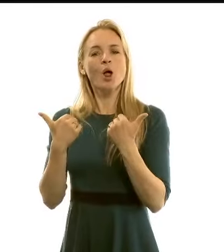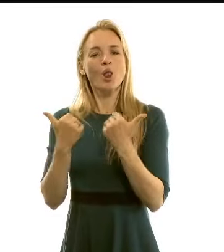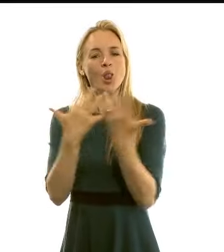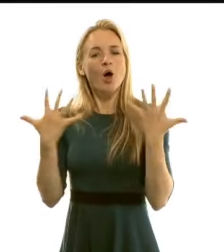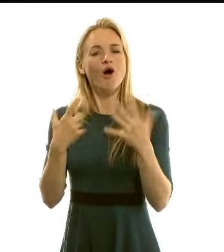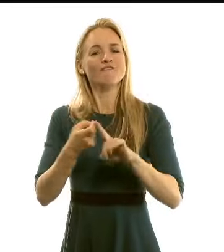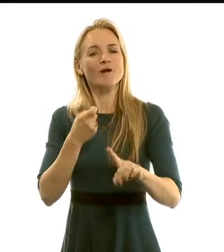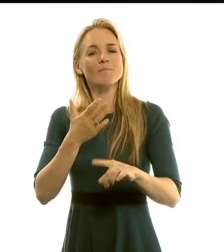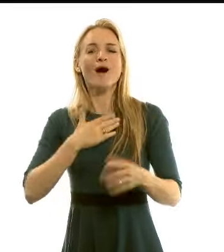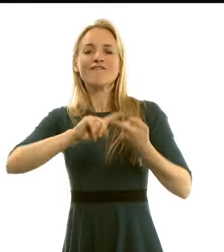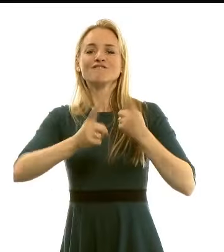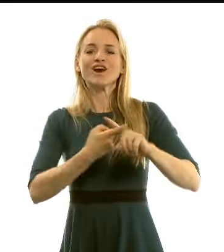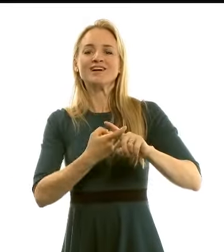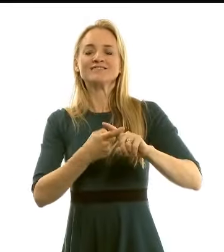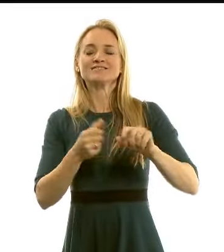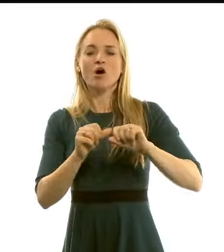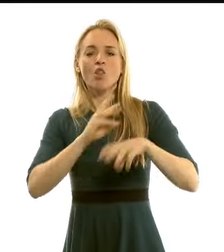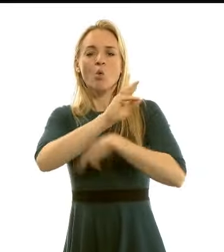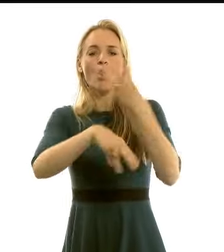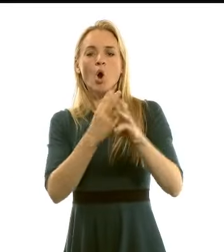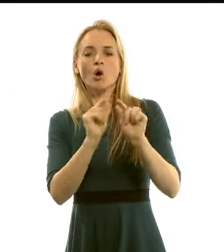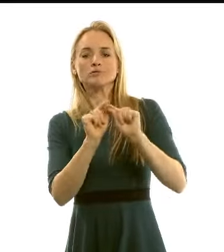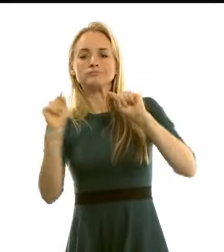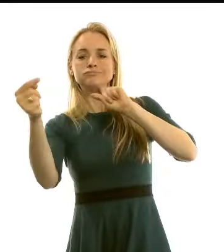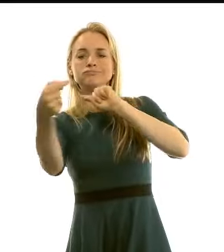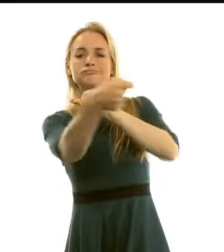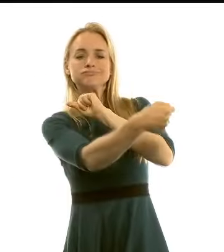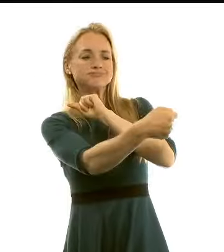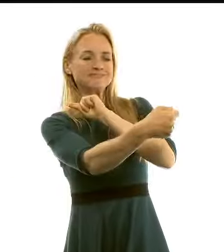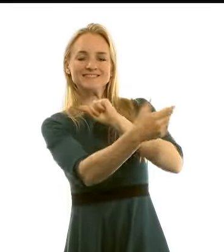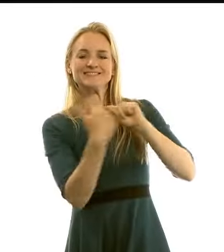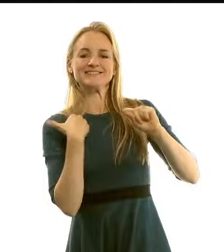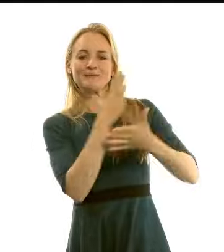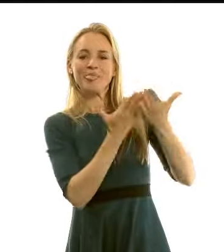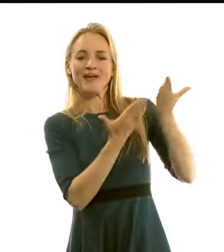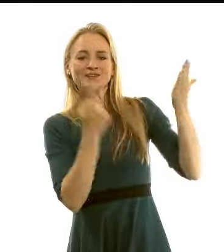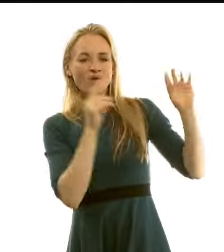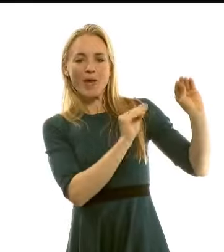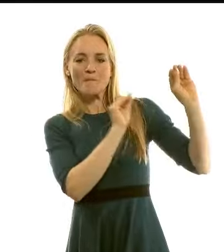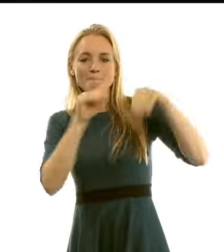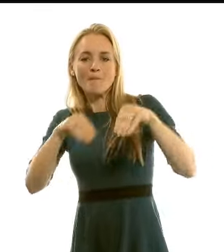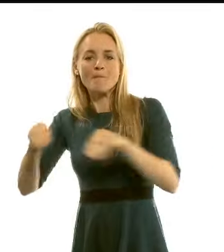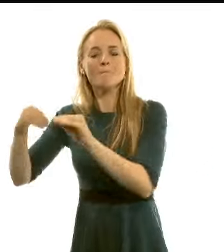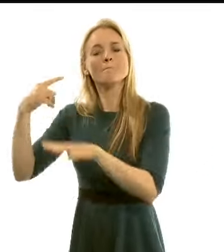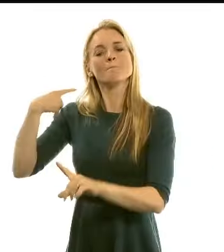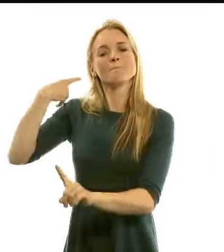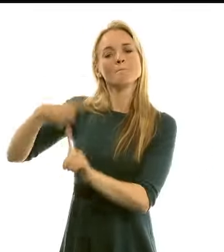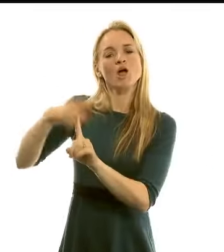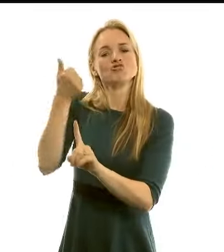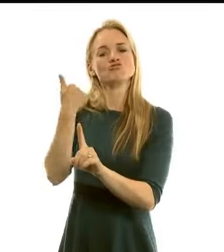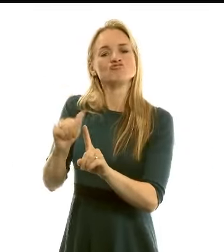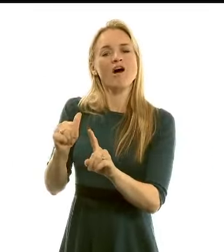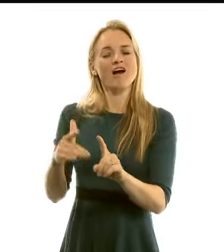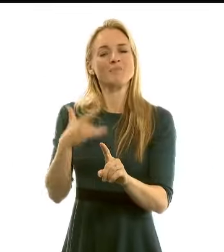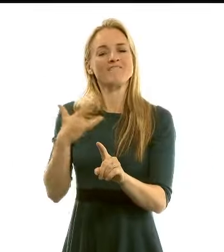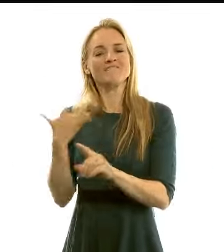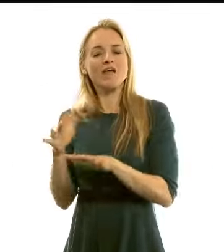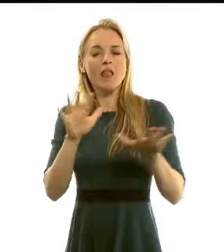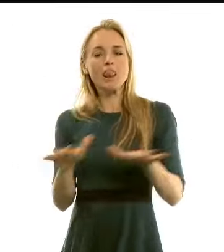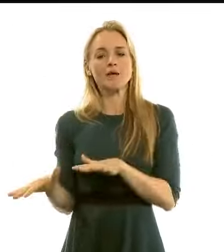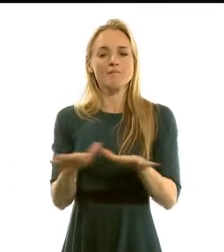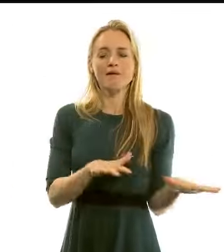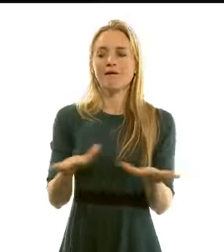do some micro scale, trying to create a laid-back environment, part of the story. Sounds great. How's Denmark doing over there? Yeah, so Frederick and Magnus,